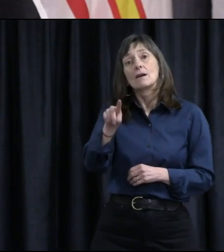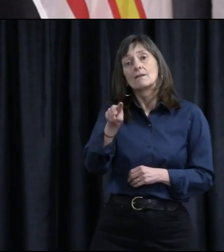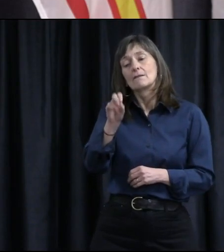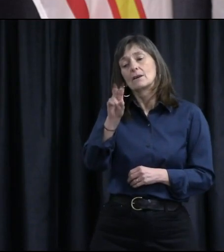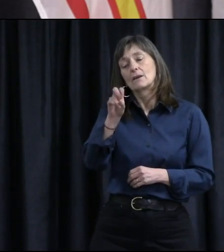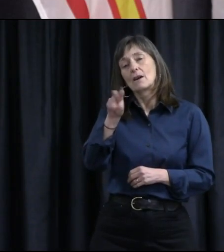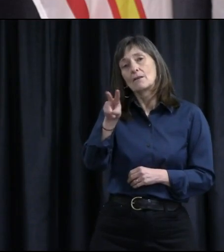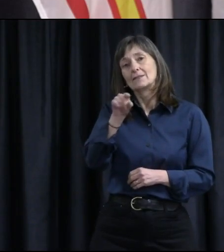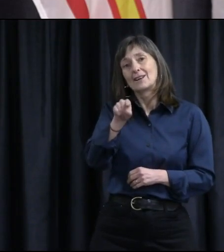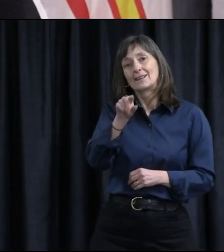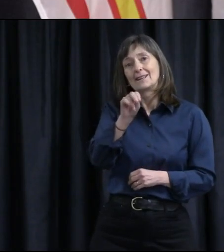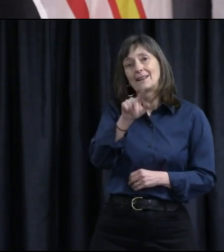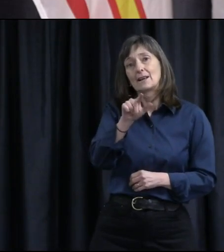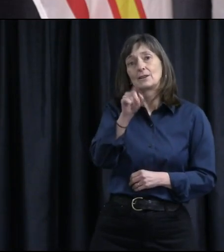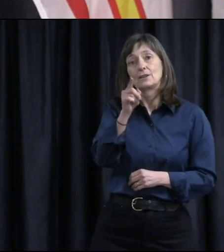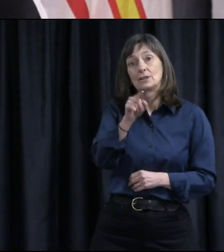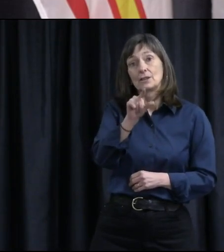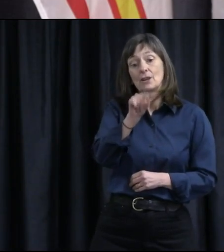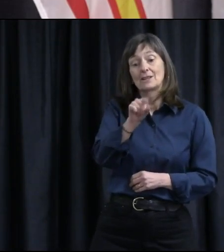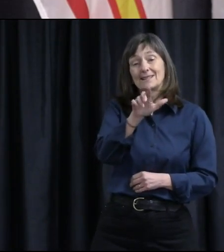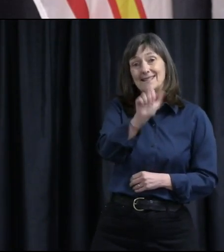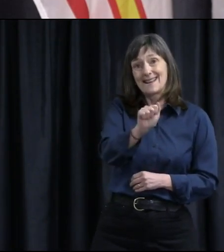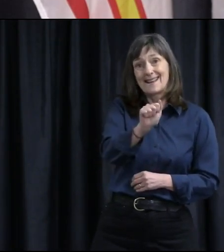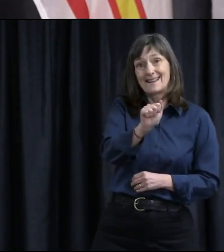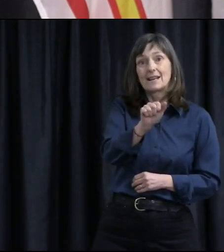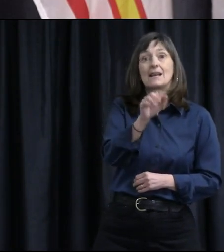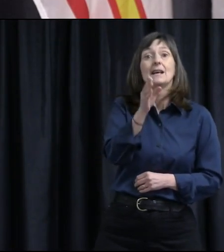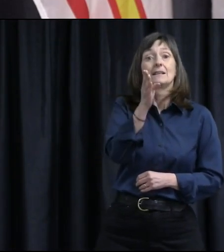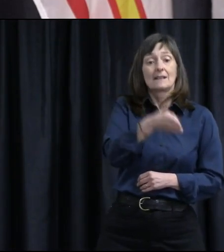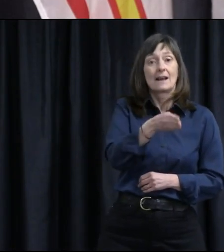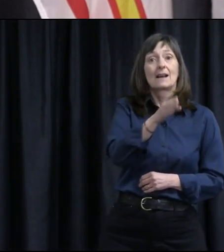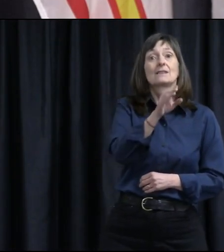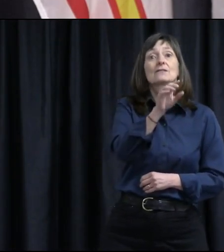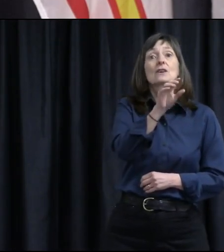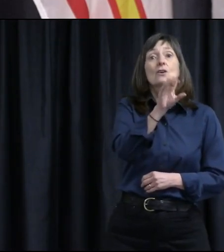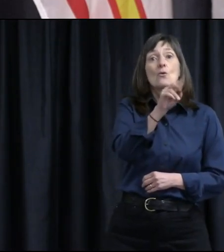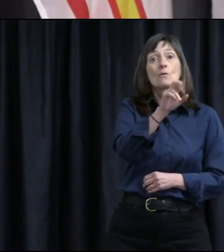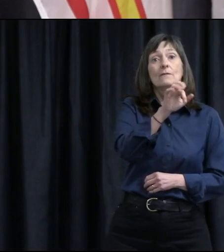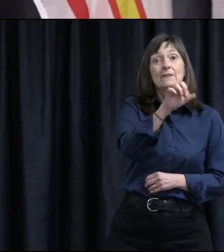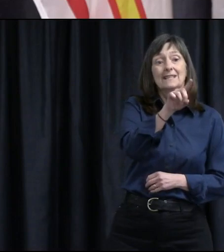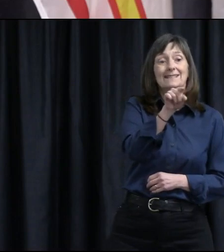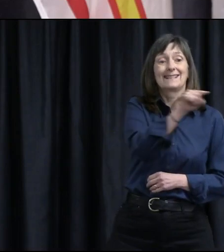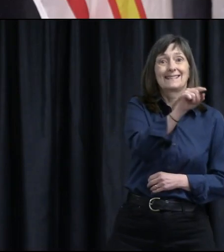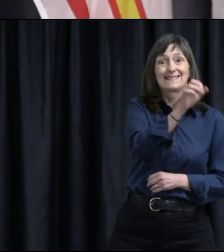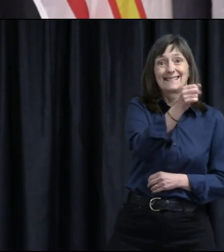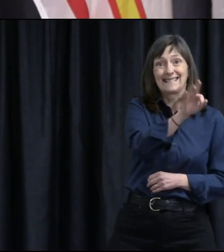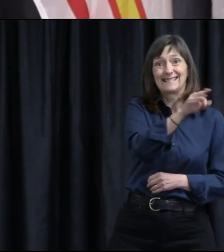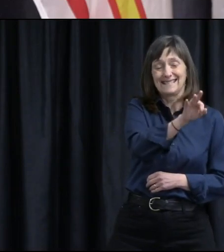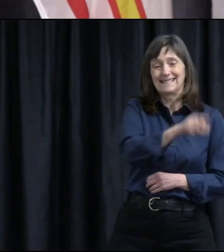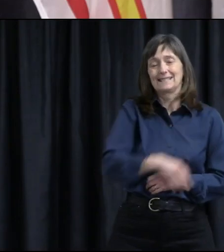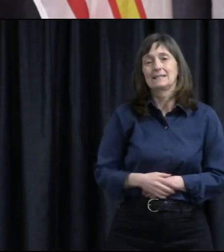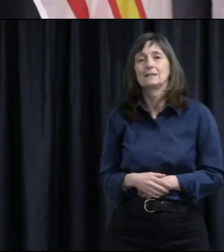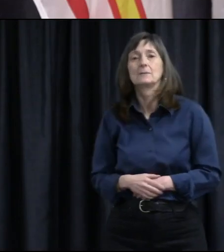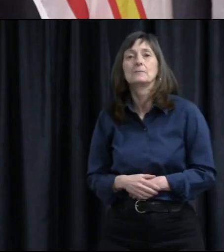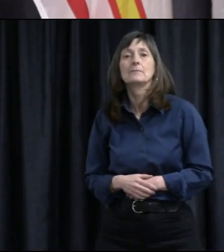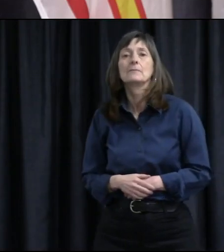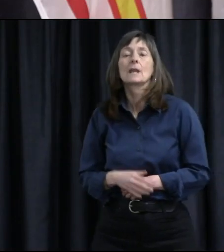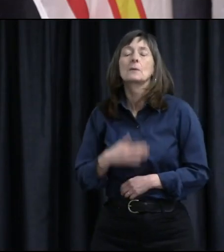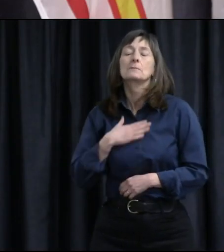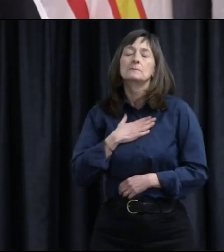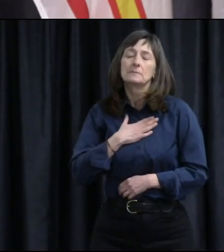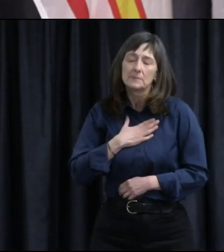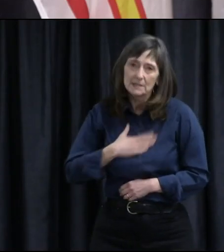gov.nl.ca/COVID-19 also has resources to keep you informed. I implore everyone to please take these